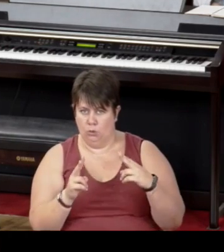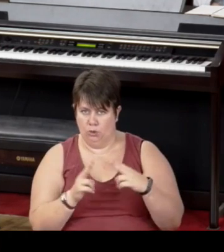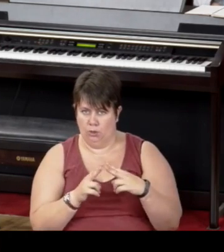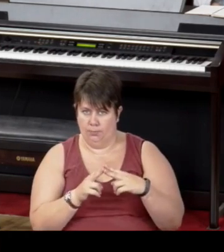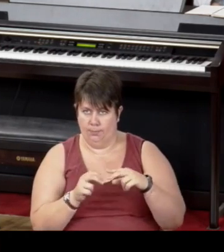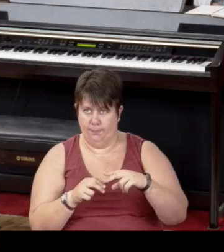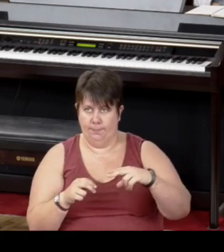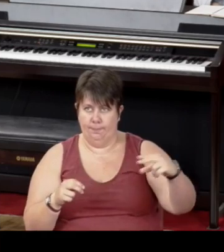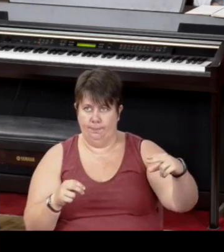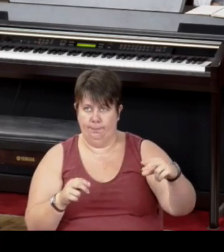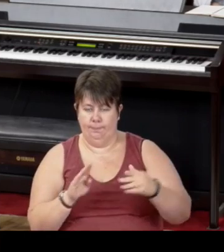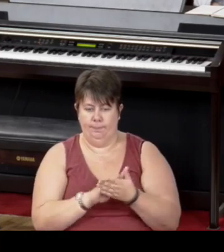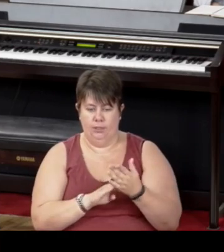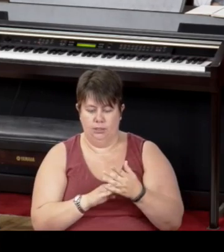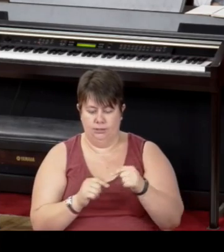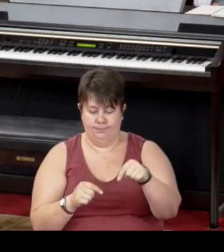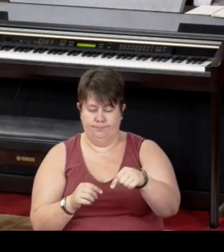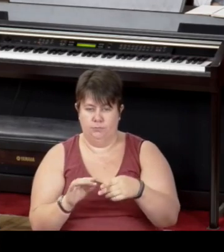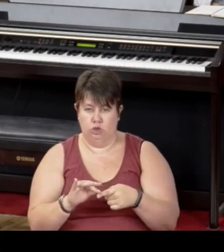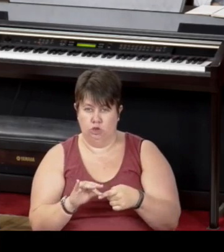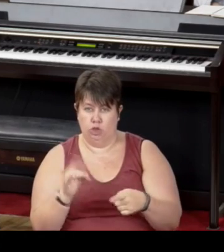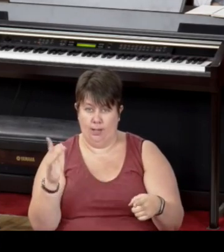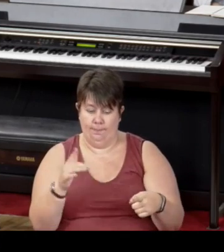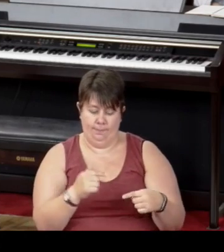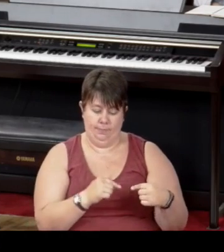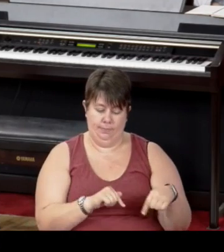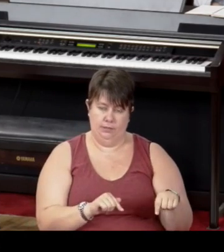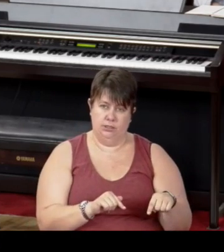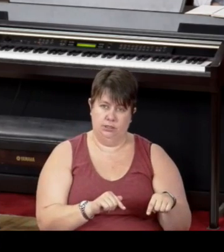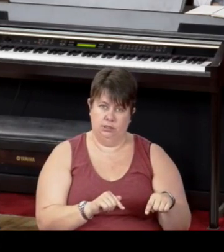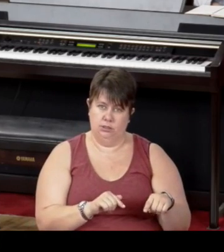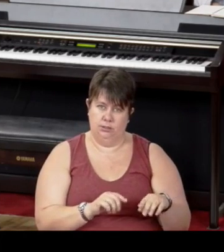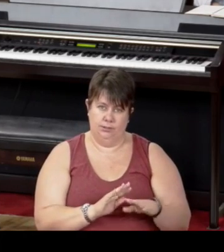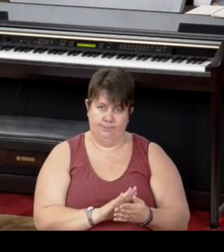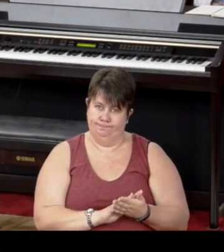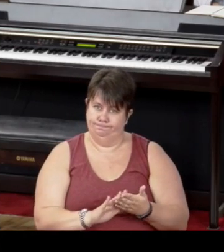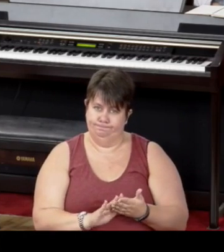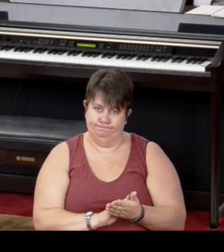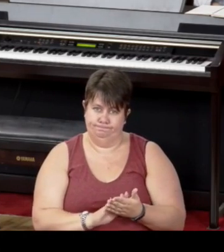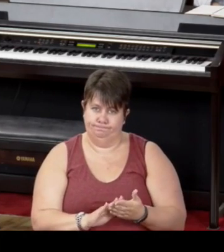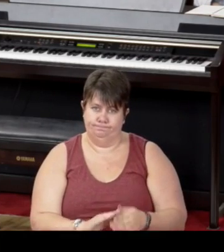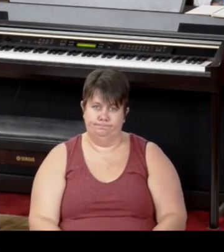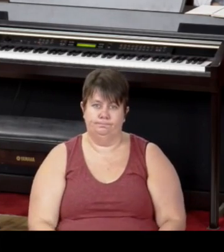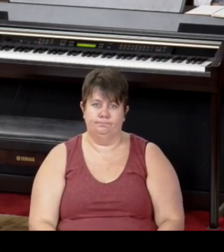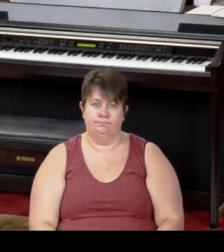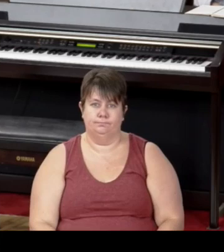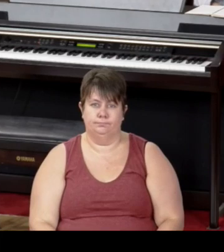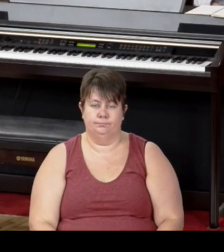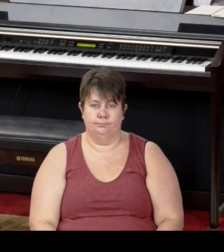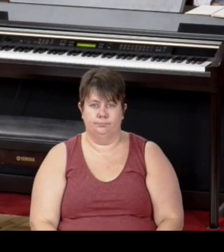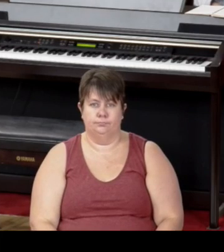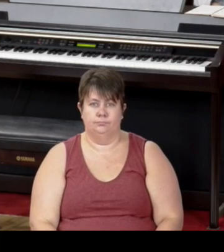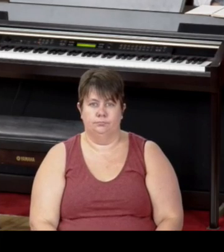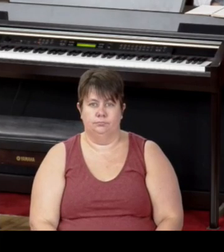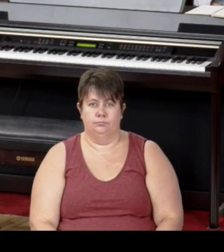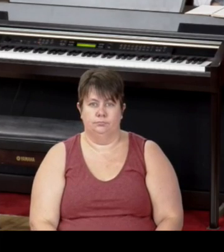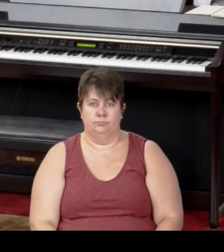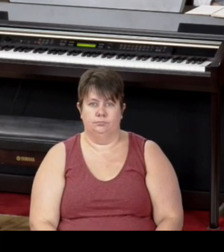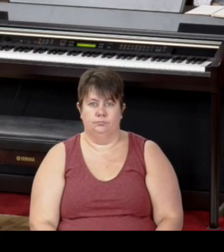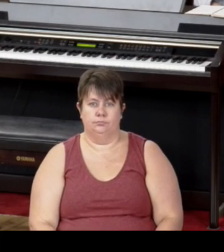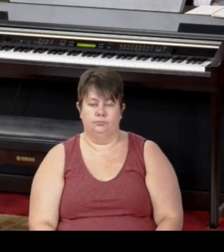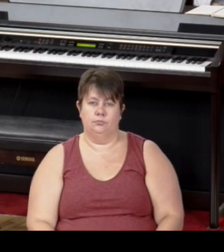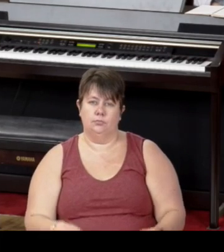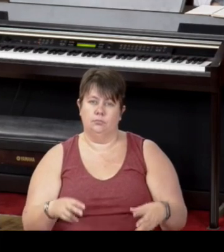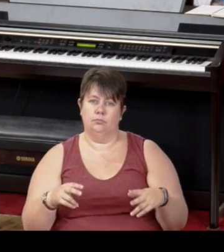side of the blade was sharp and could kill, but the other side was blunt and could do nothing. Jesus